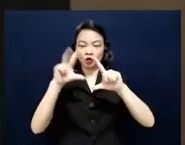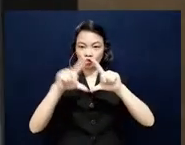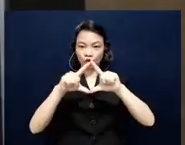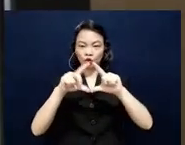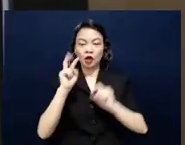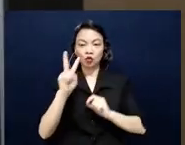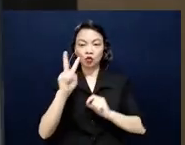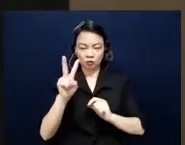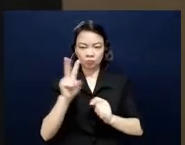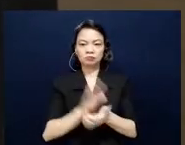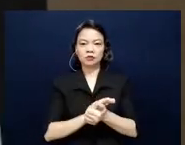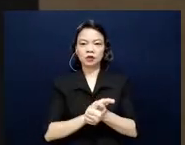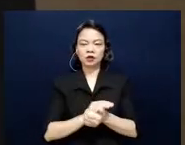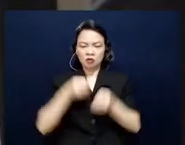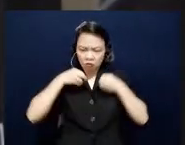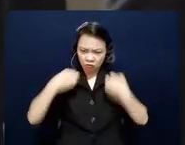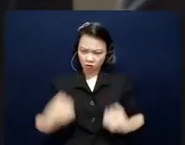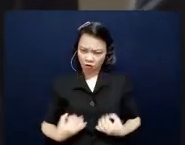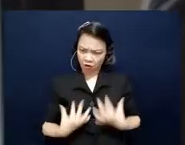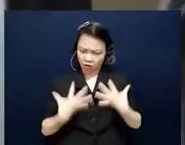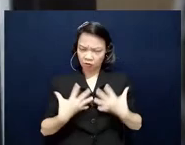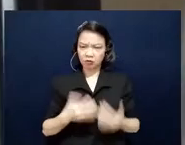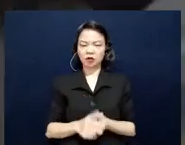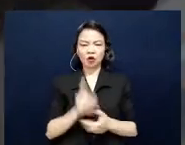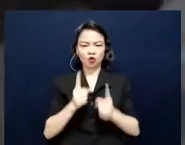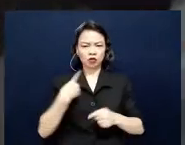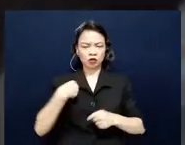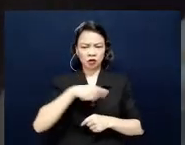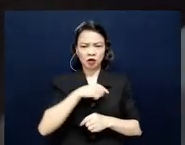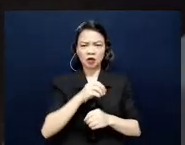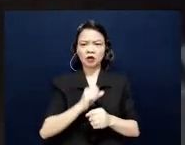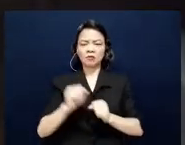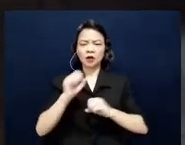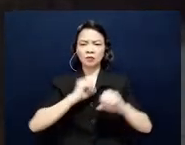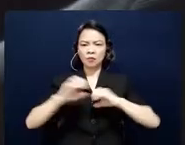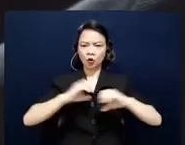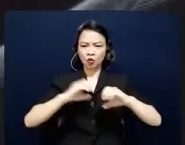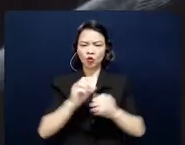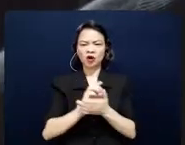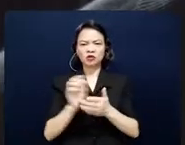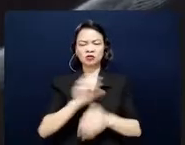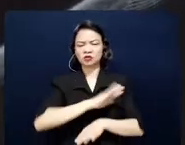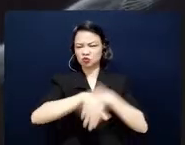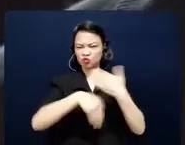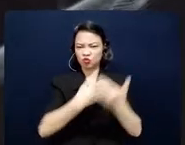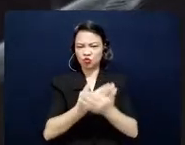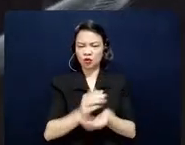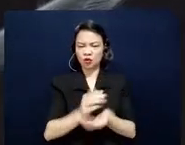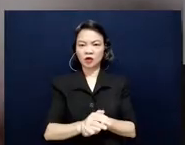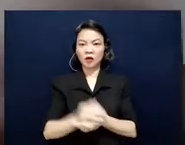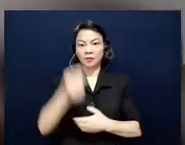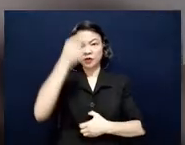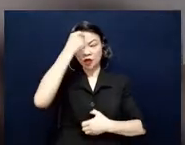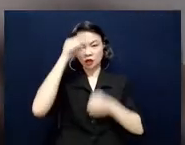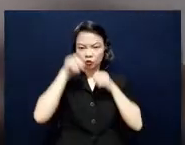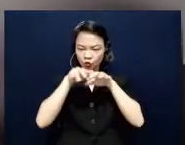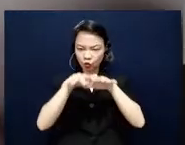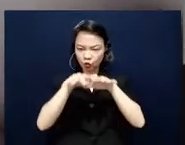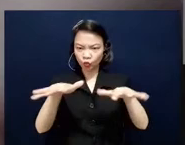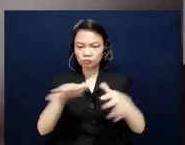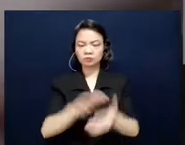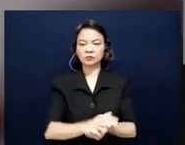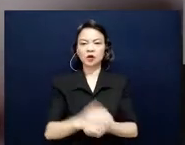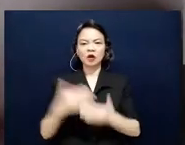any NCD-related diseases that is caused by smoking will be particularly huge burden. NCDs